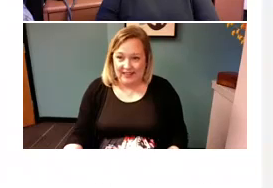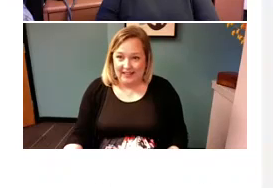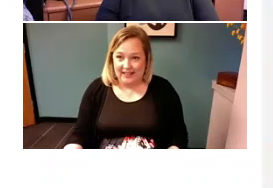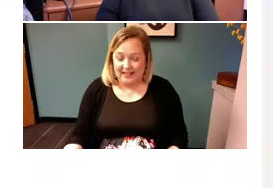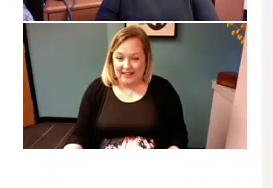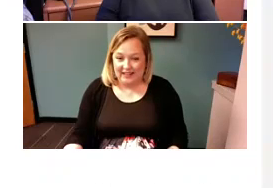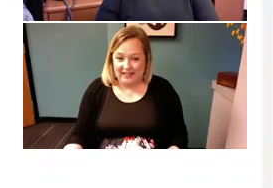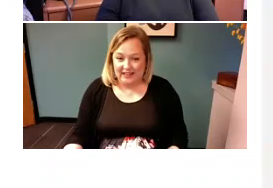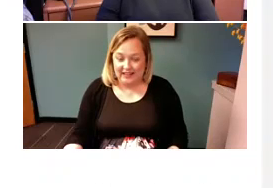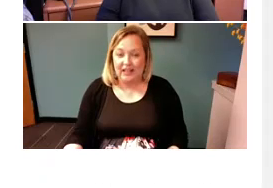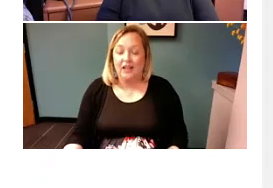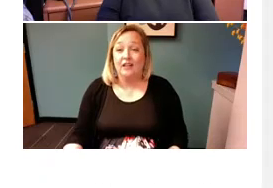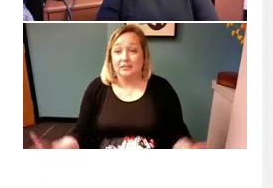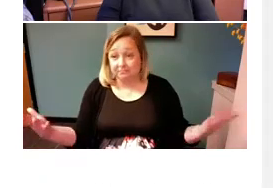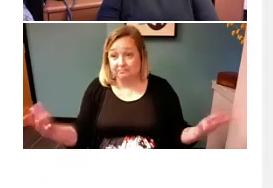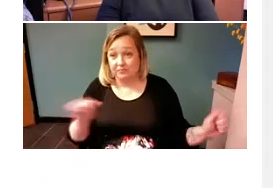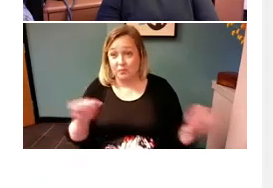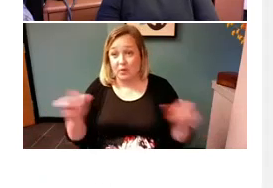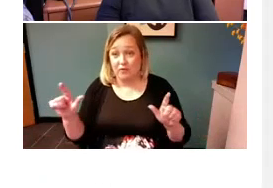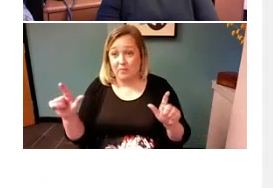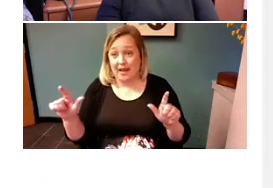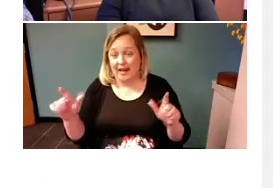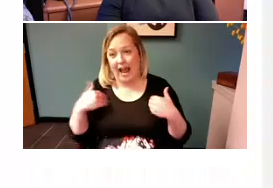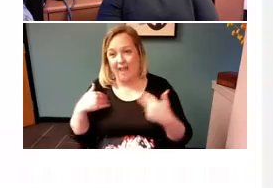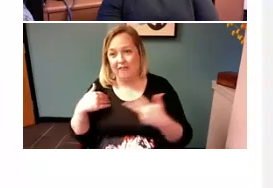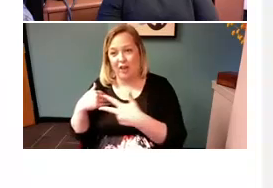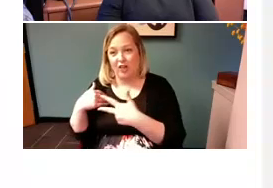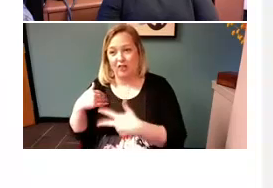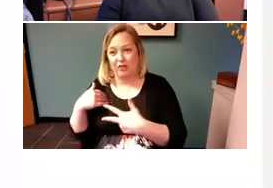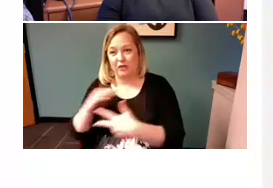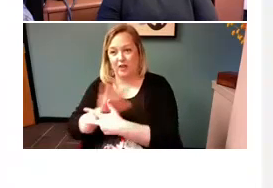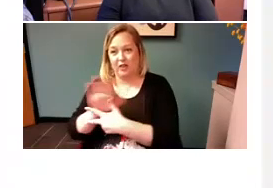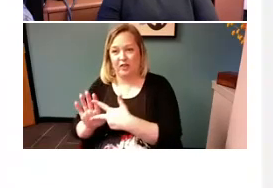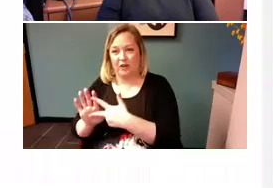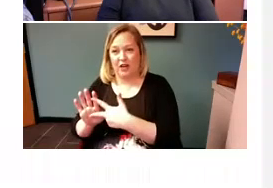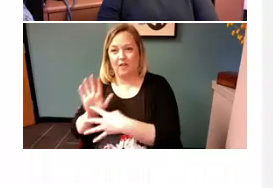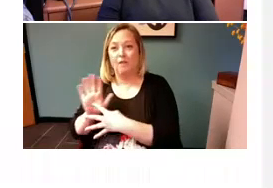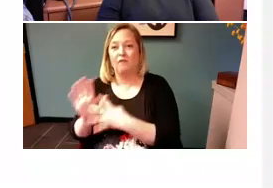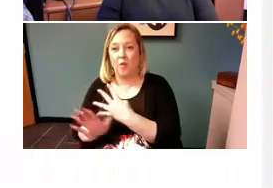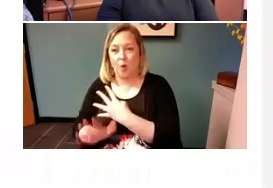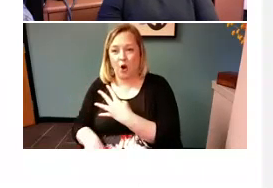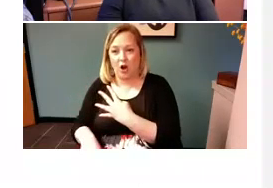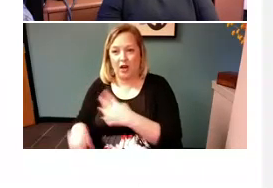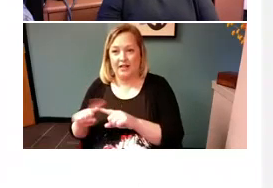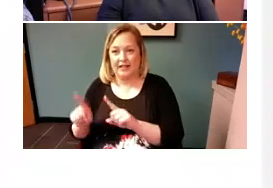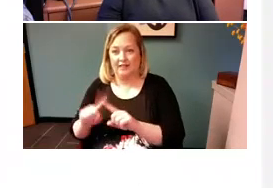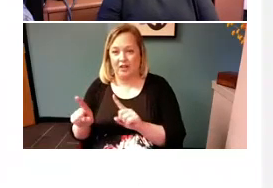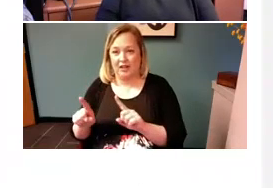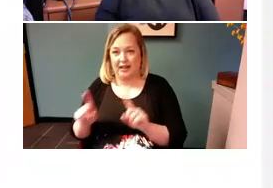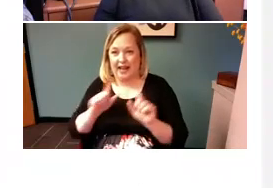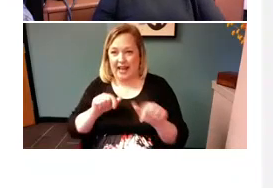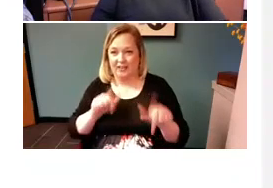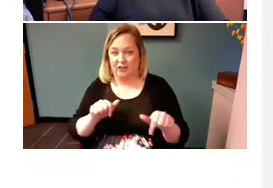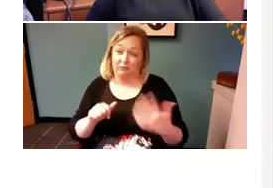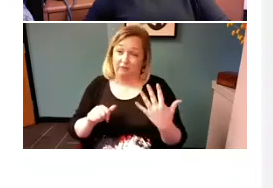So all of you, basically I have 3 answers and I have 4 answers. I have